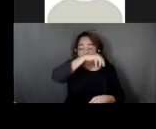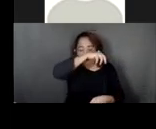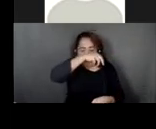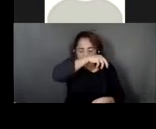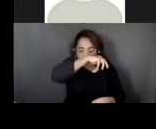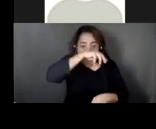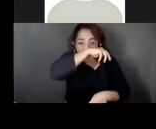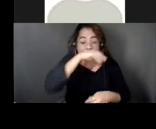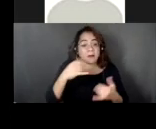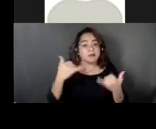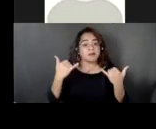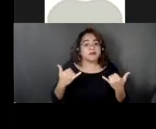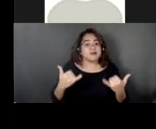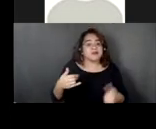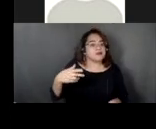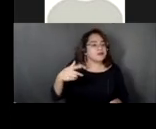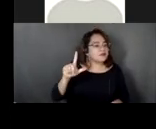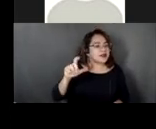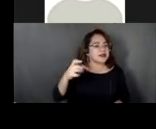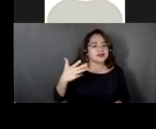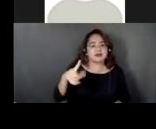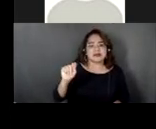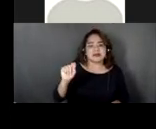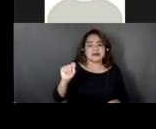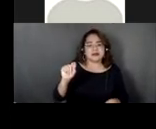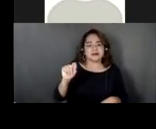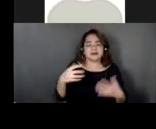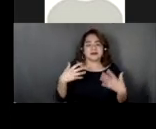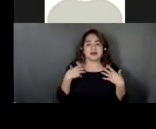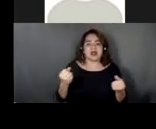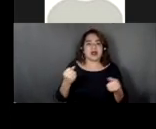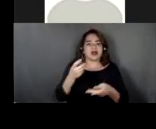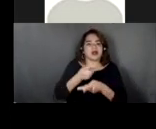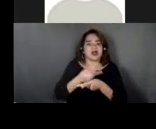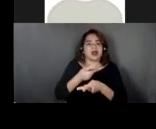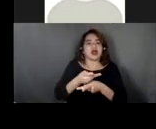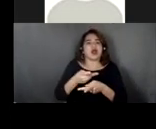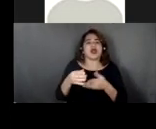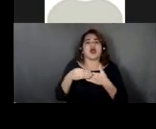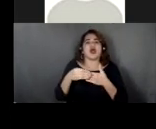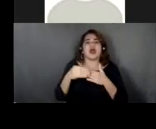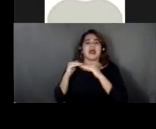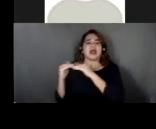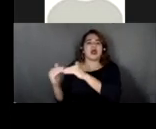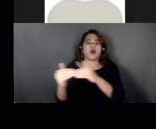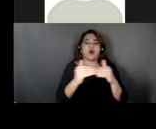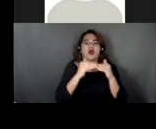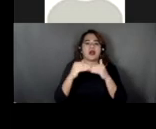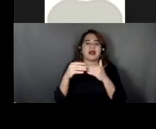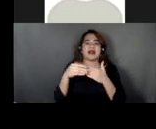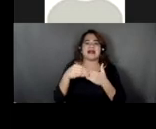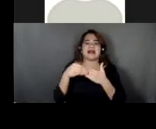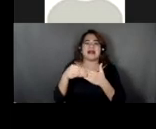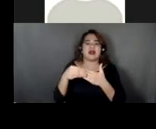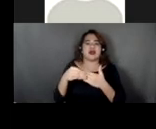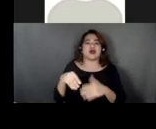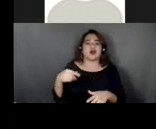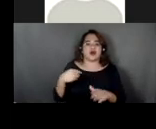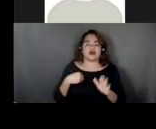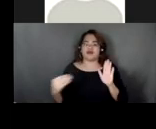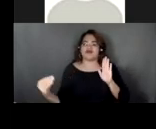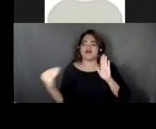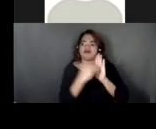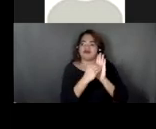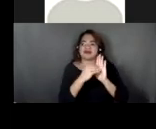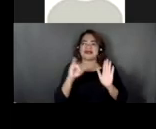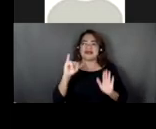an LGBT healthcare equality leader by the Human Rights Coalition's Healthcare Equality Index. And this is based